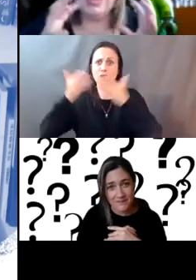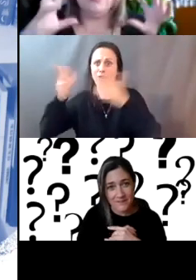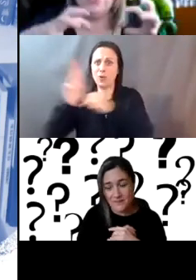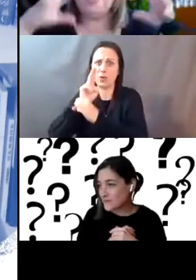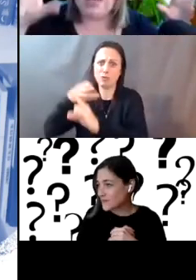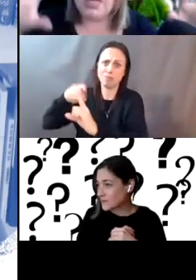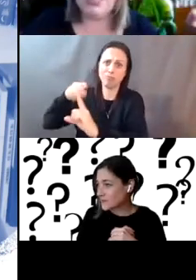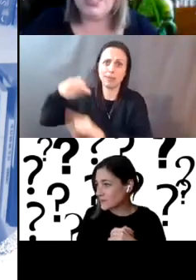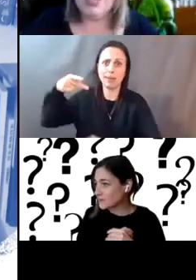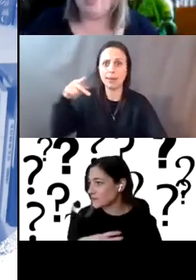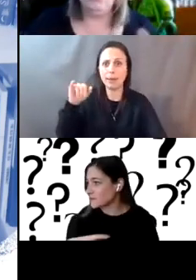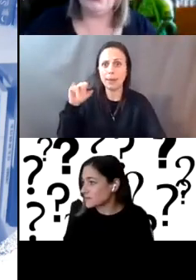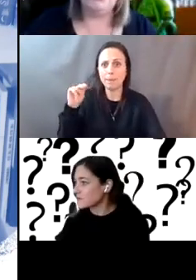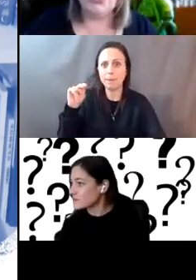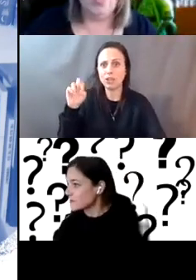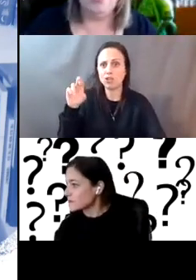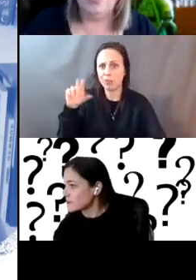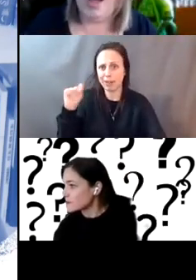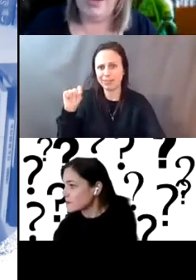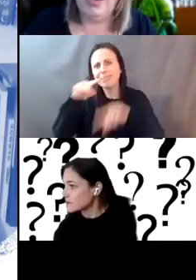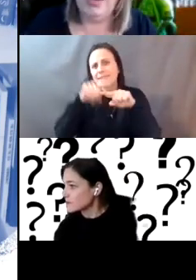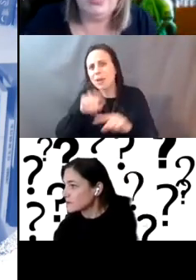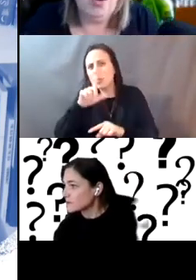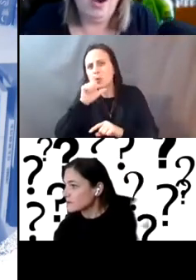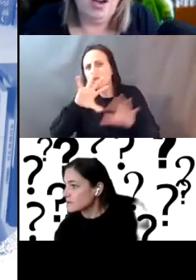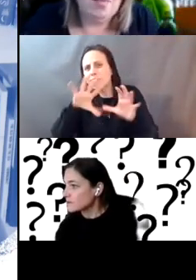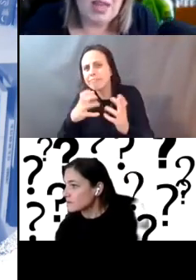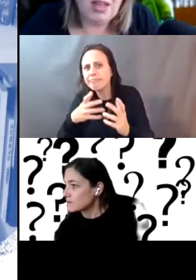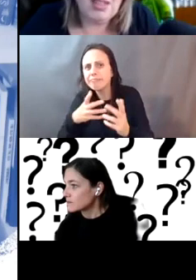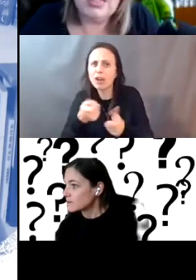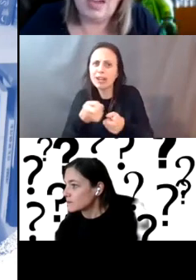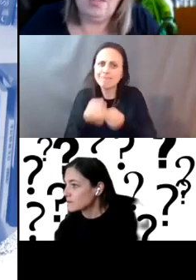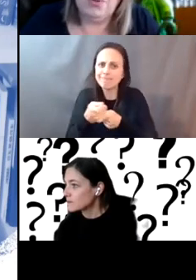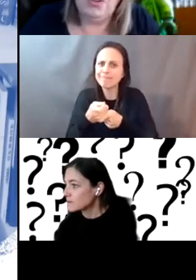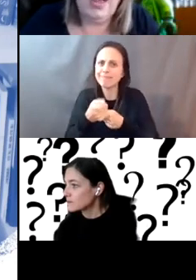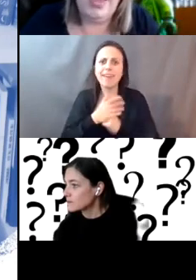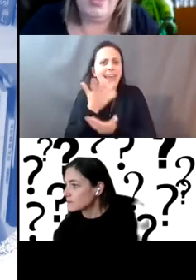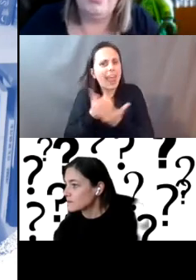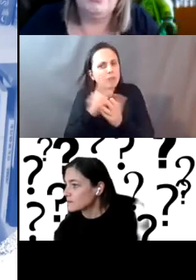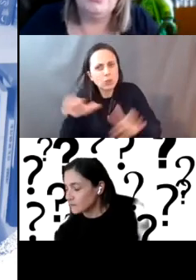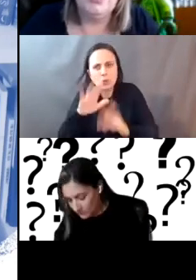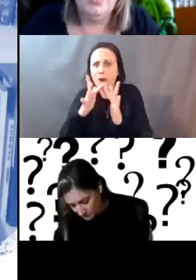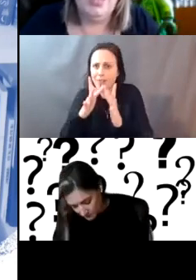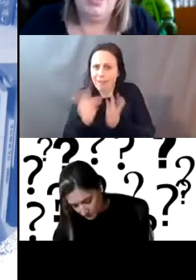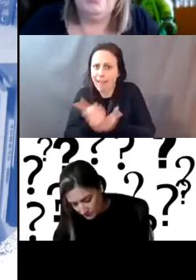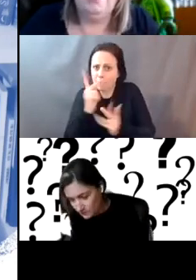think every piece of what you do online is a part of being discoverable. And